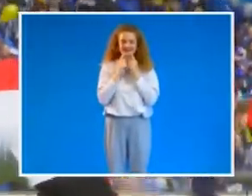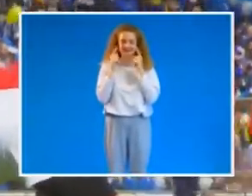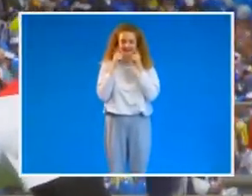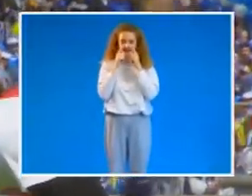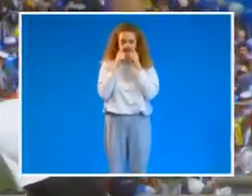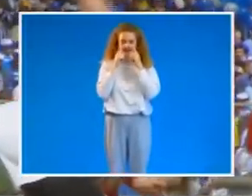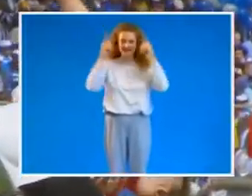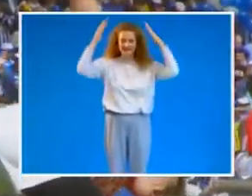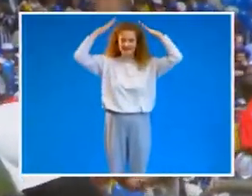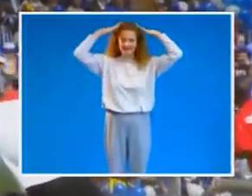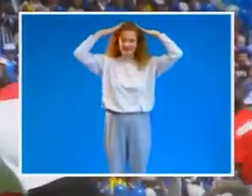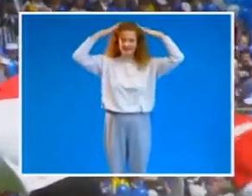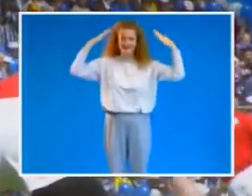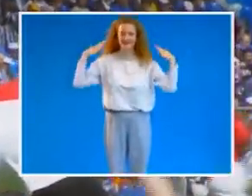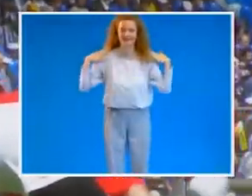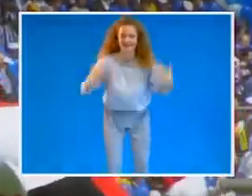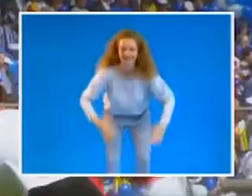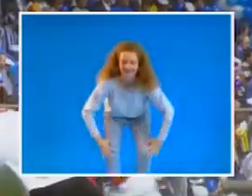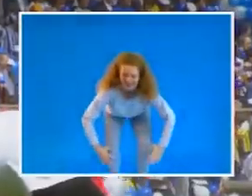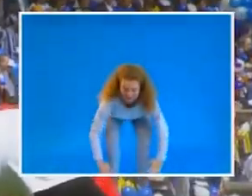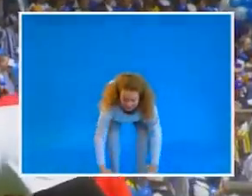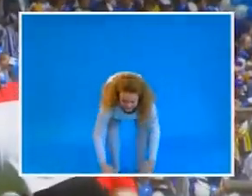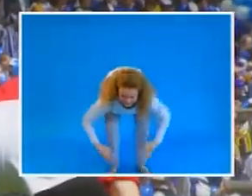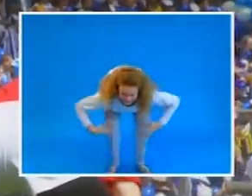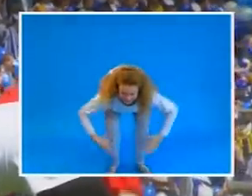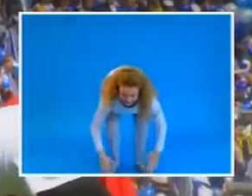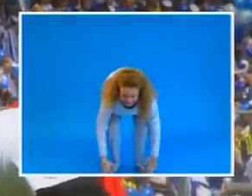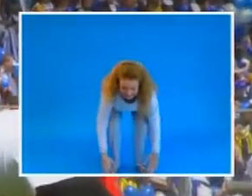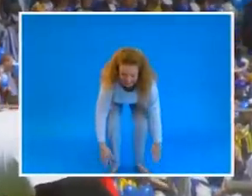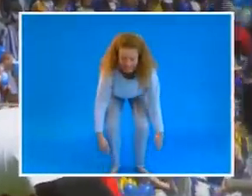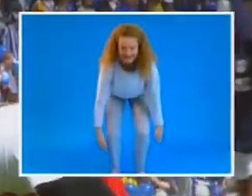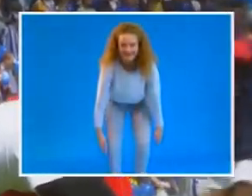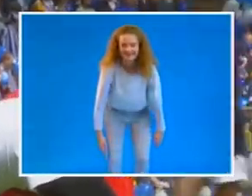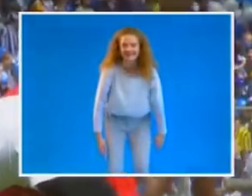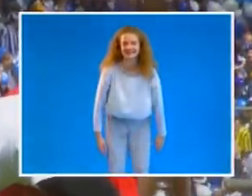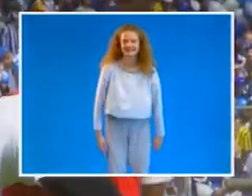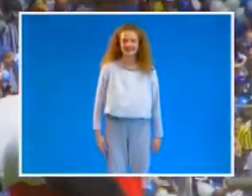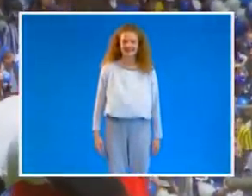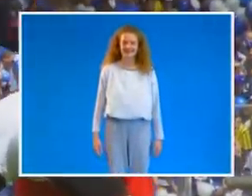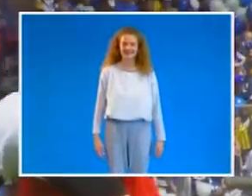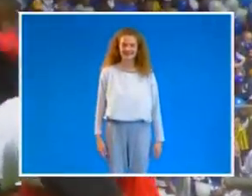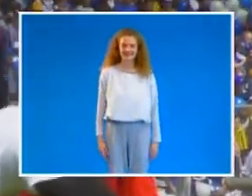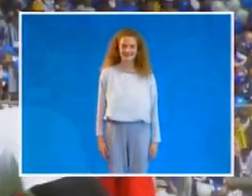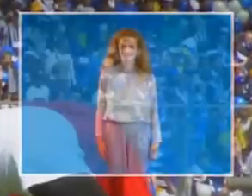and mouth and nose. Head, shoulders, knees and toes.